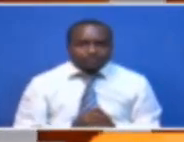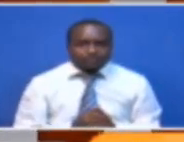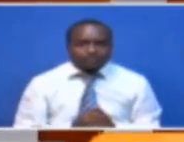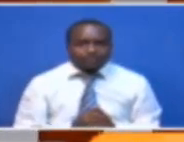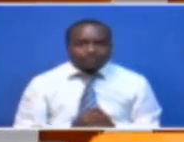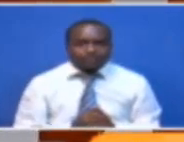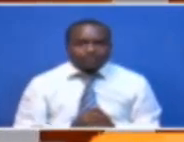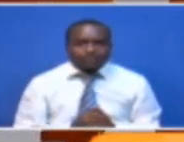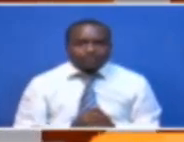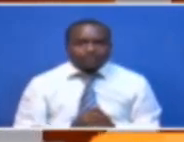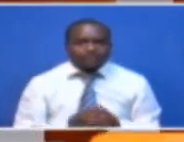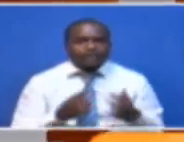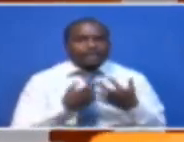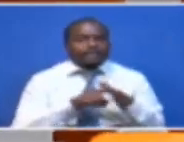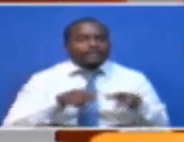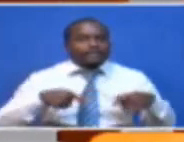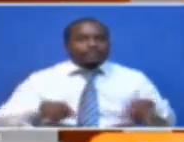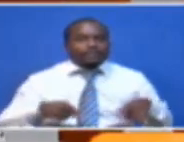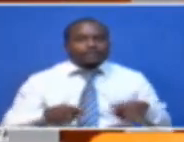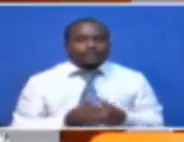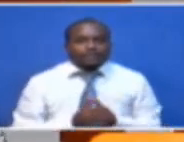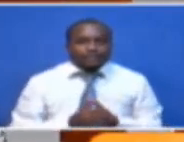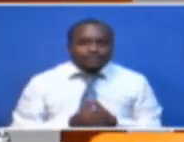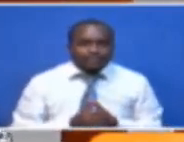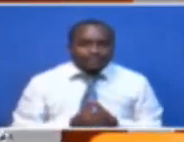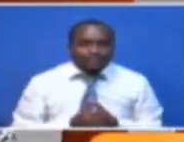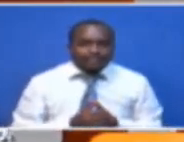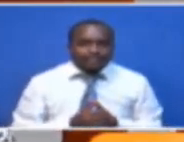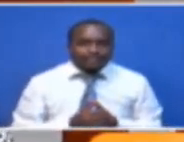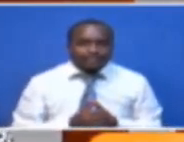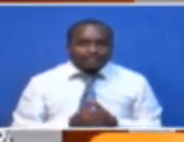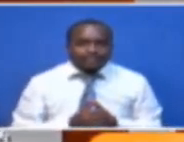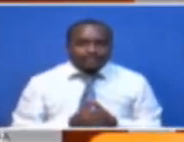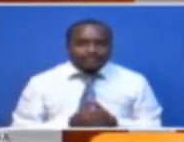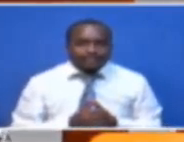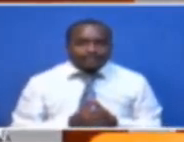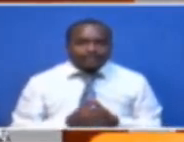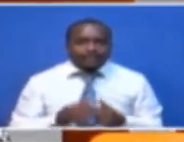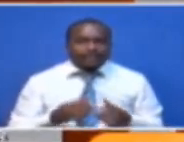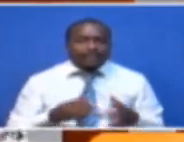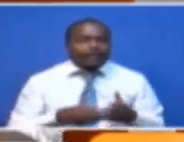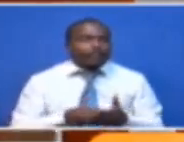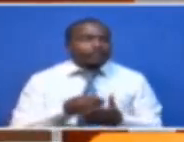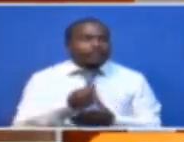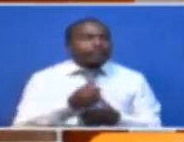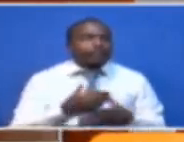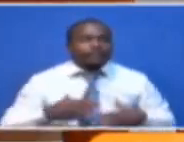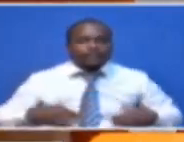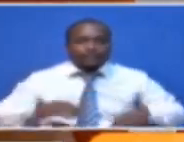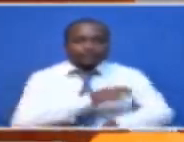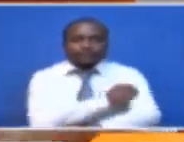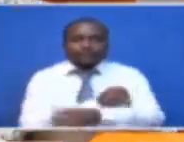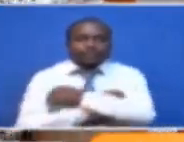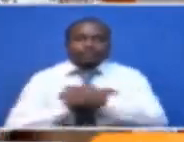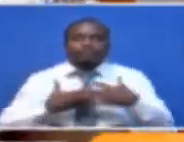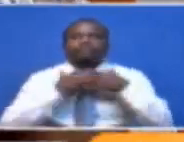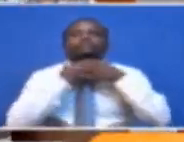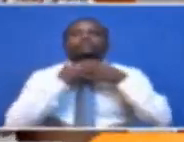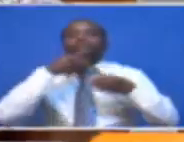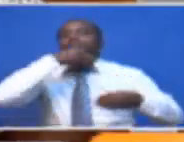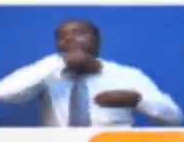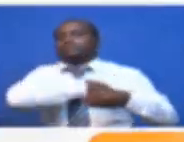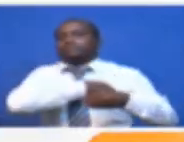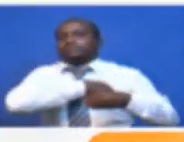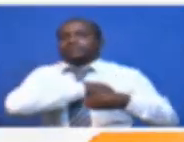I started trembling. I went and bought a polo neck, a turtle neck. You know? Yes. Then I put the documents here and a